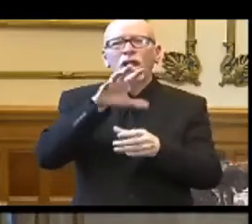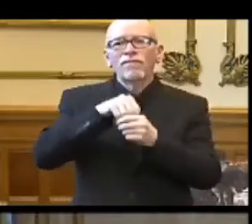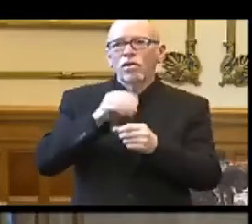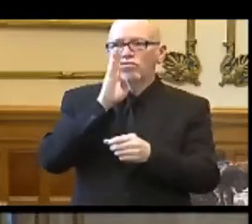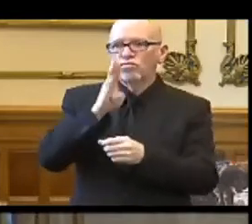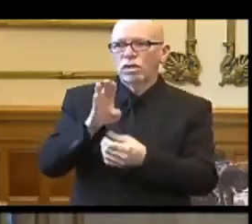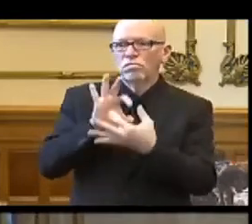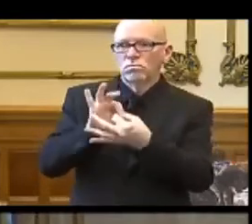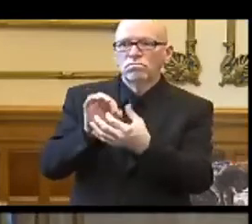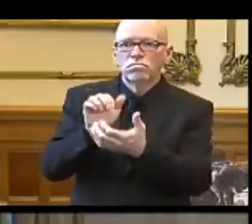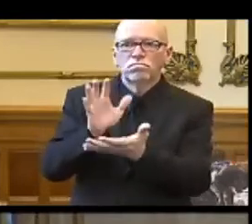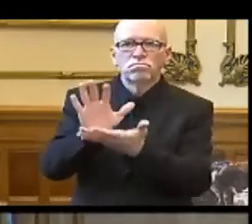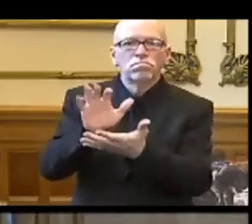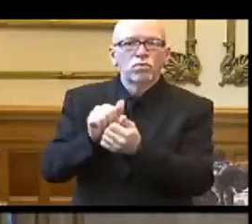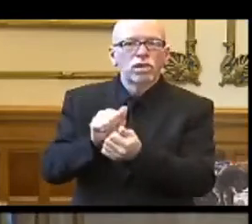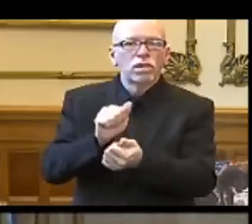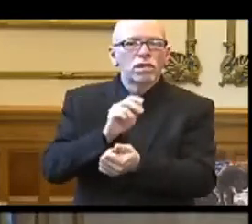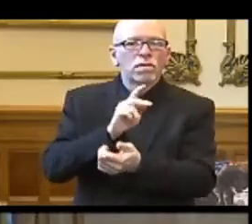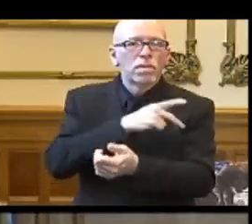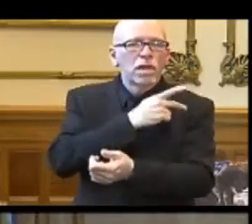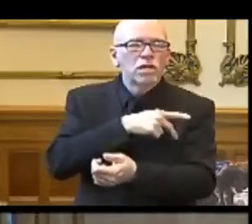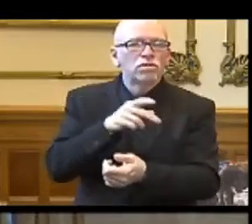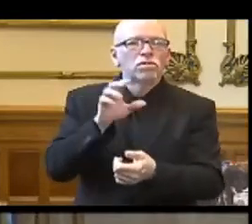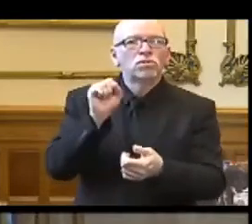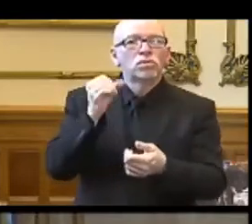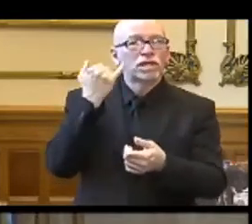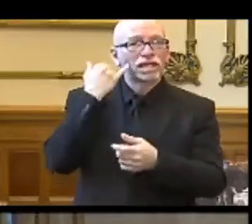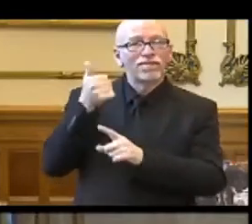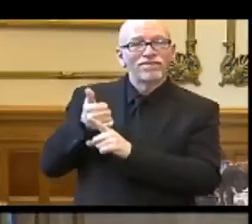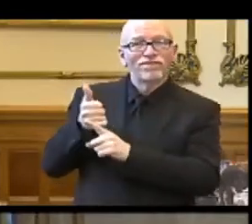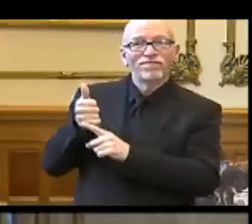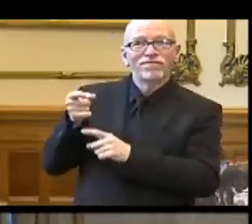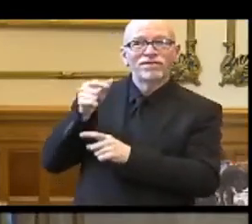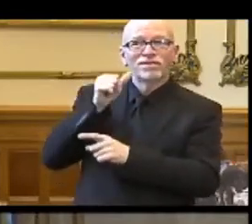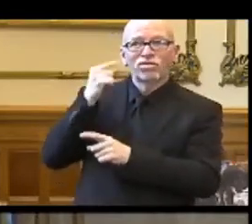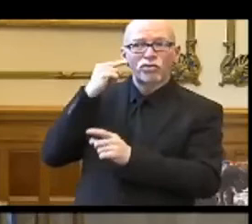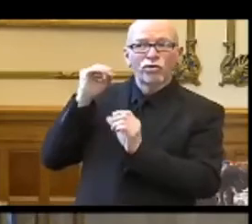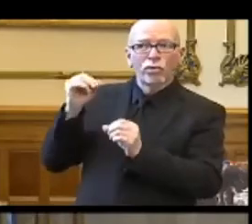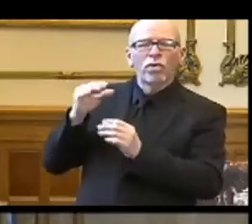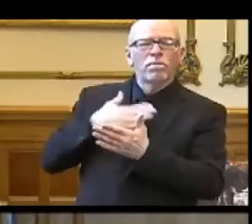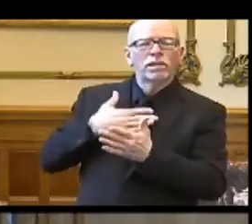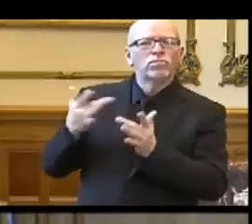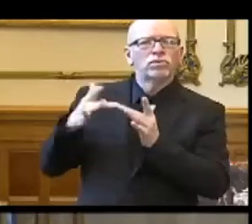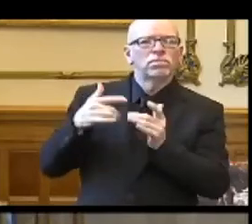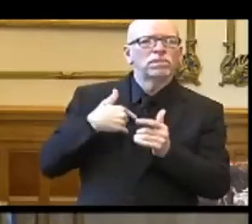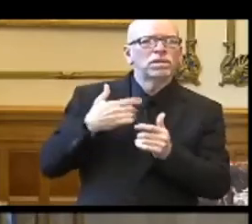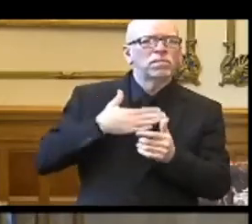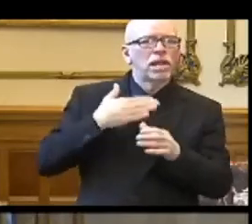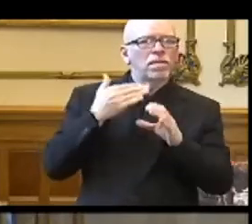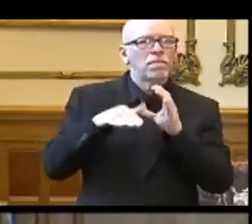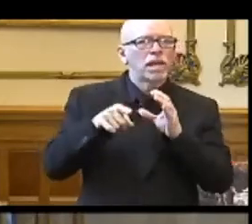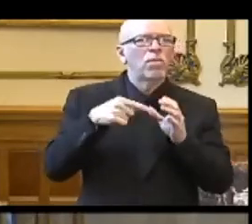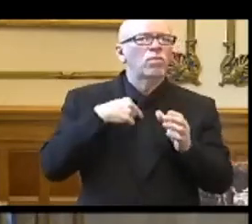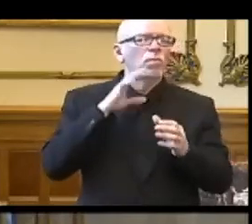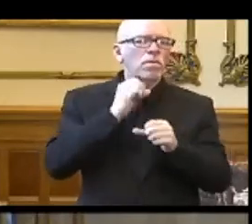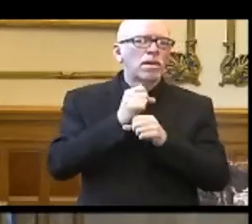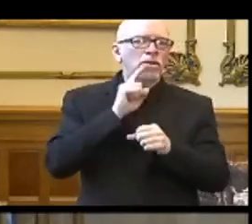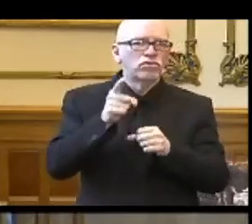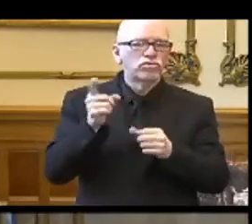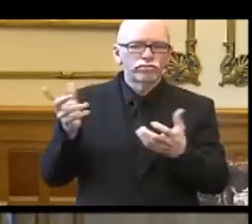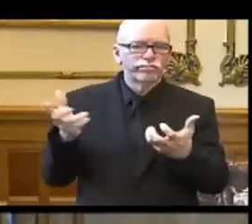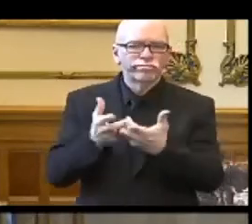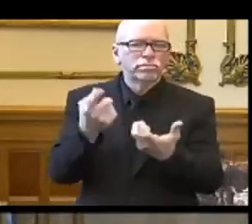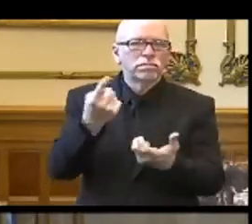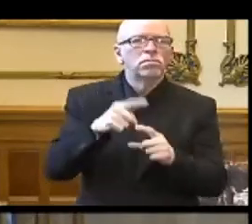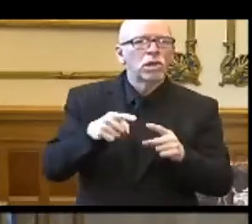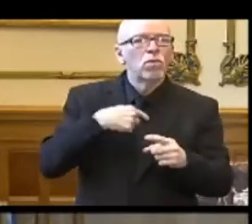direct connection with the community. So if she doesn't hear, please reach directly out to me, my email, and we'll make sure that happens. But we are